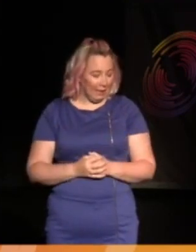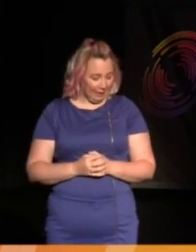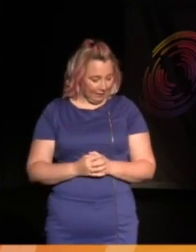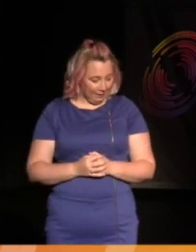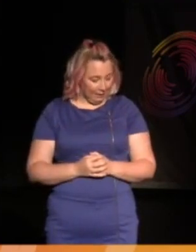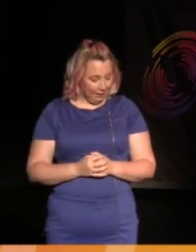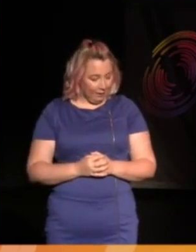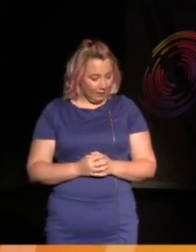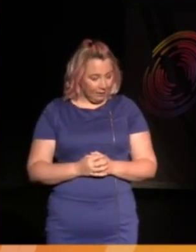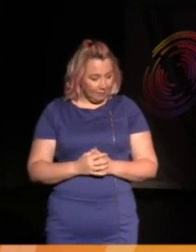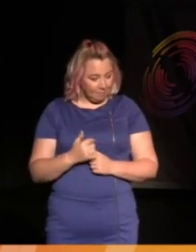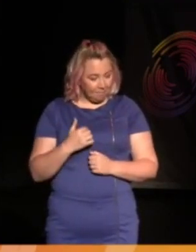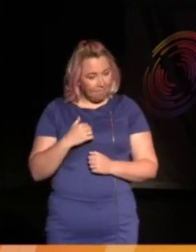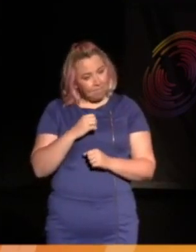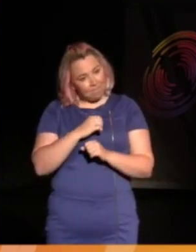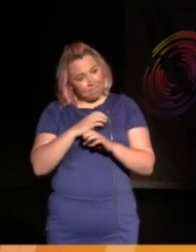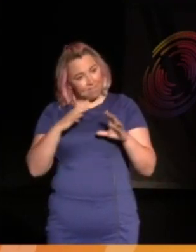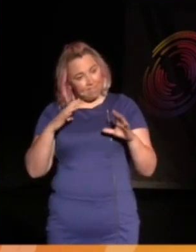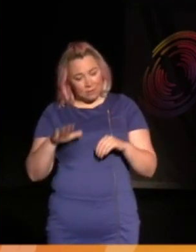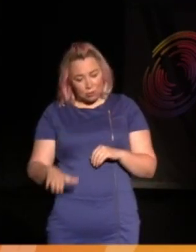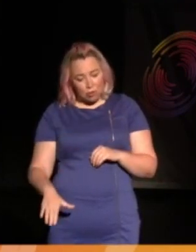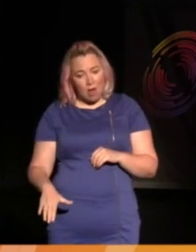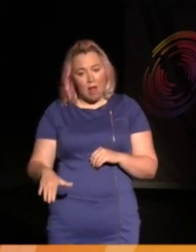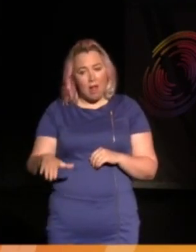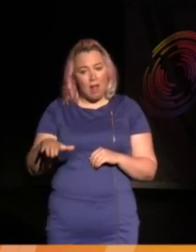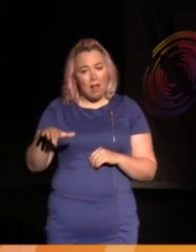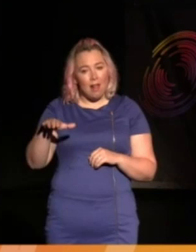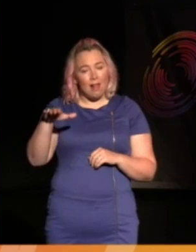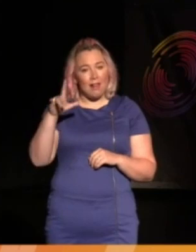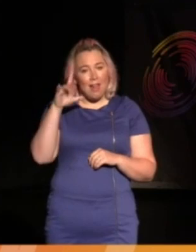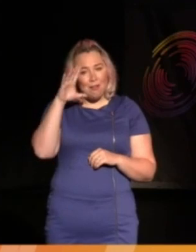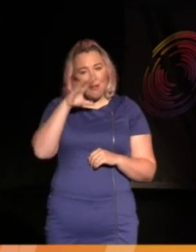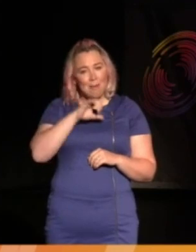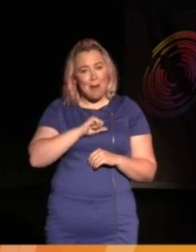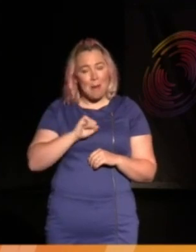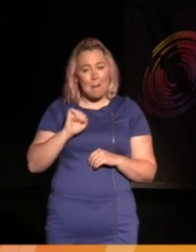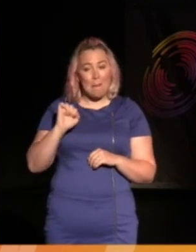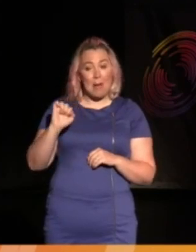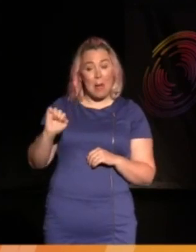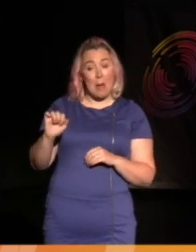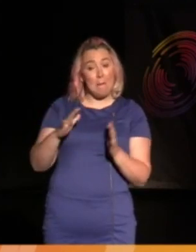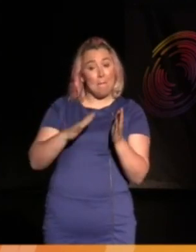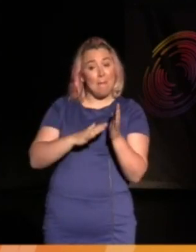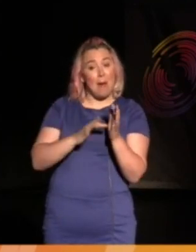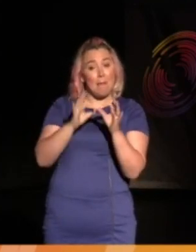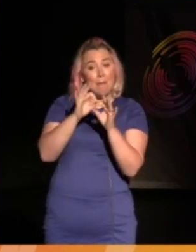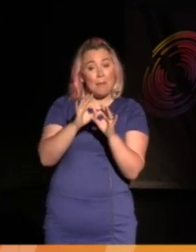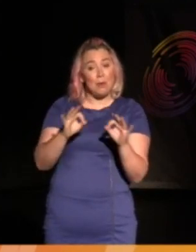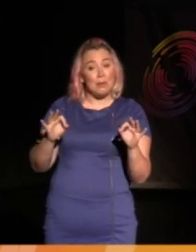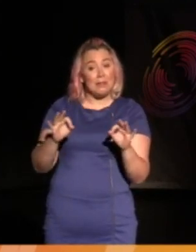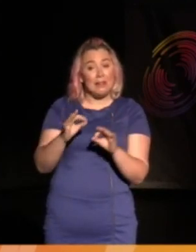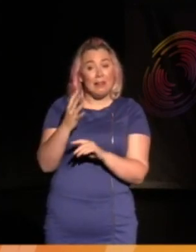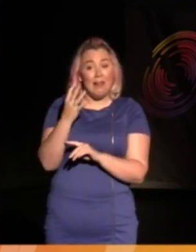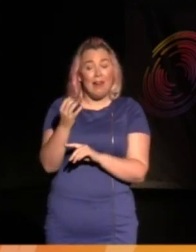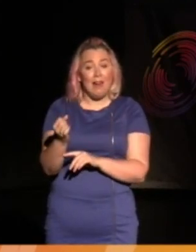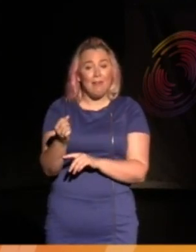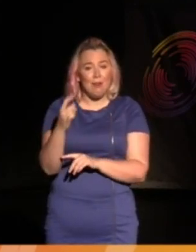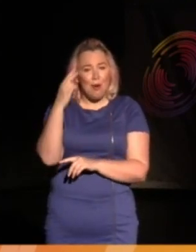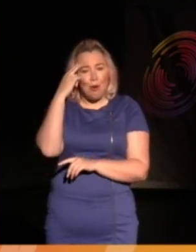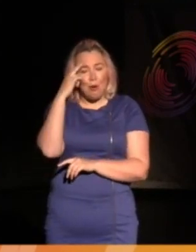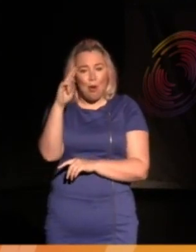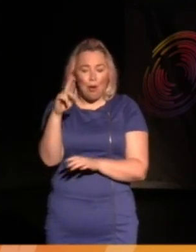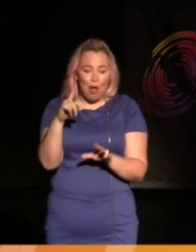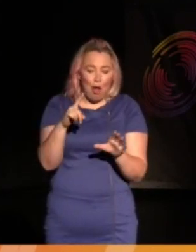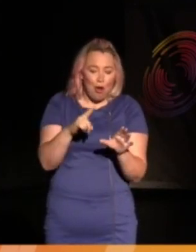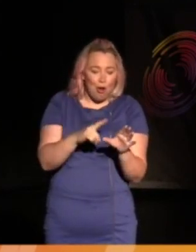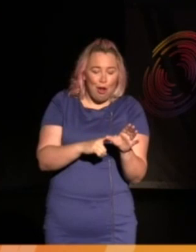As a child, my mum used to put on the song Young, Gifted and Black by Bob and Marcia, put my